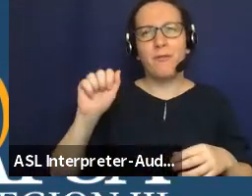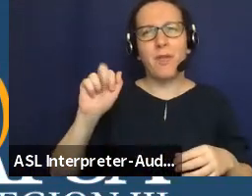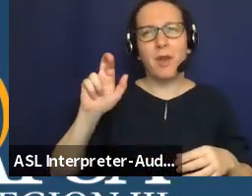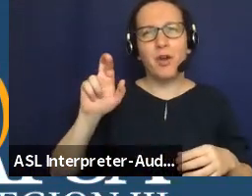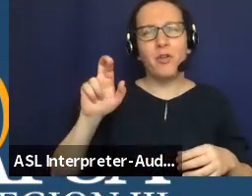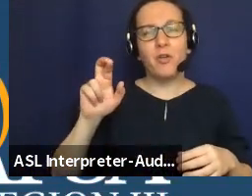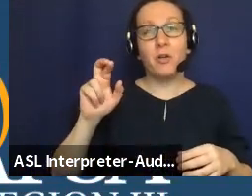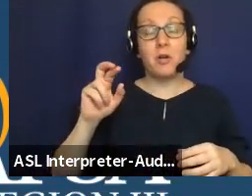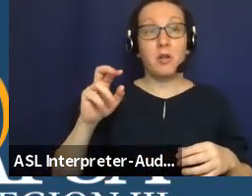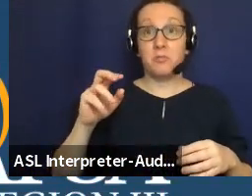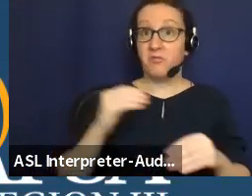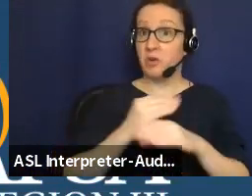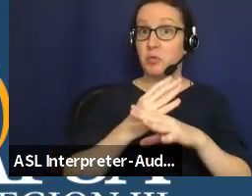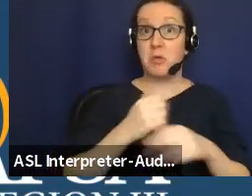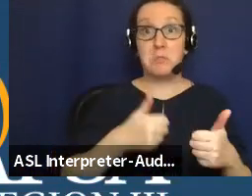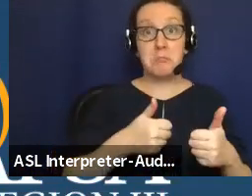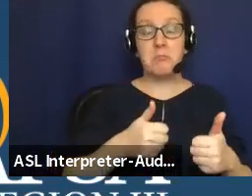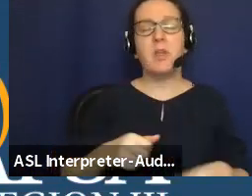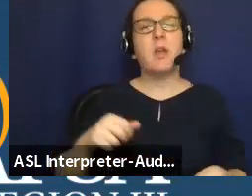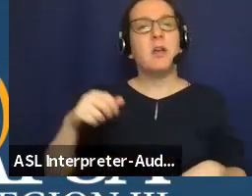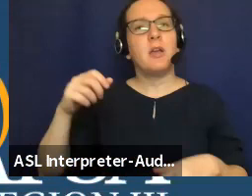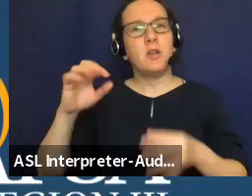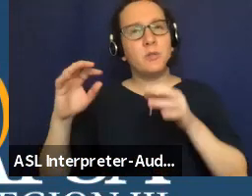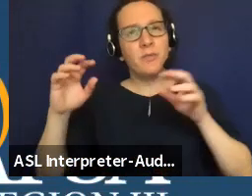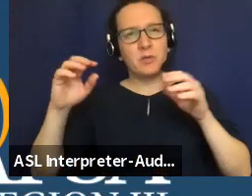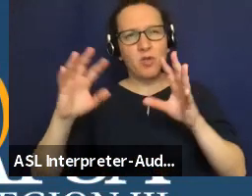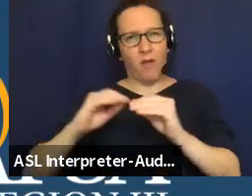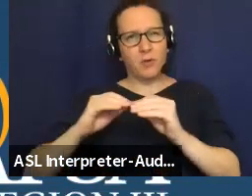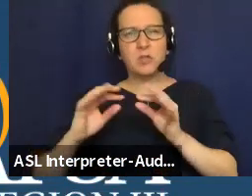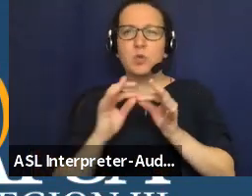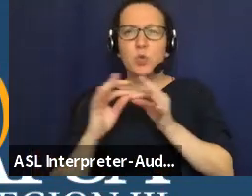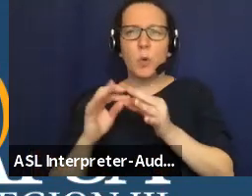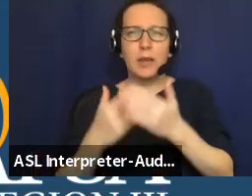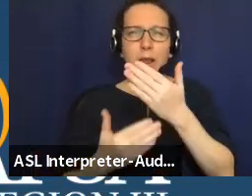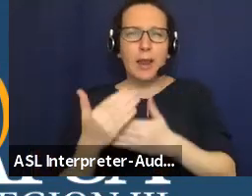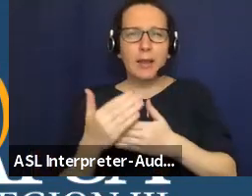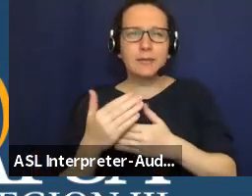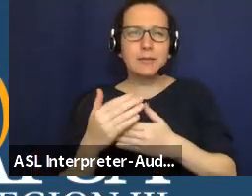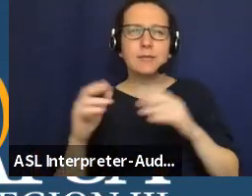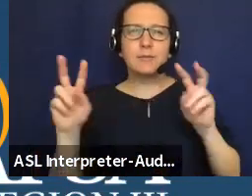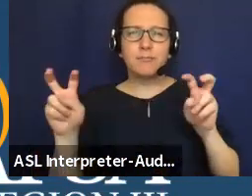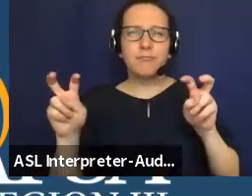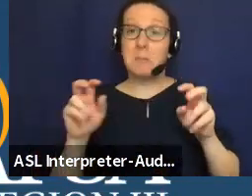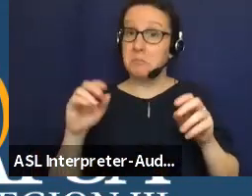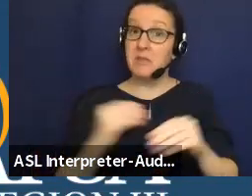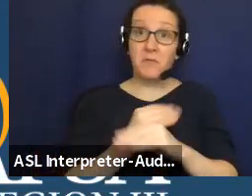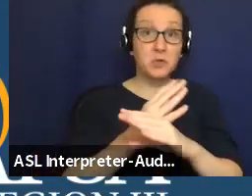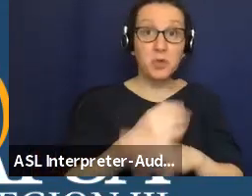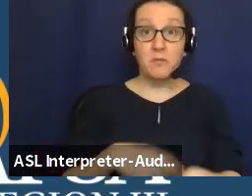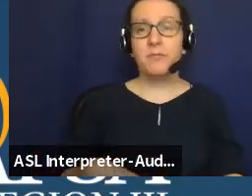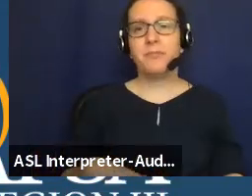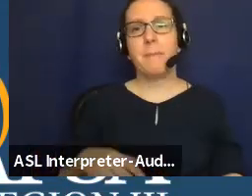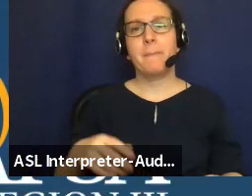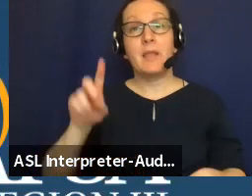engaging sessions, a poster fair, and a disability at the movies. And there's a number of